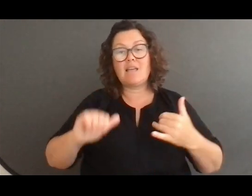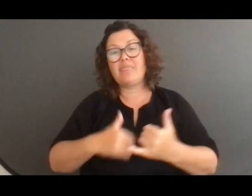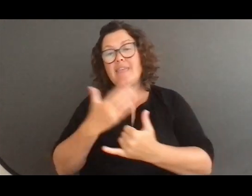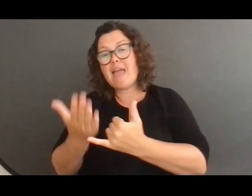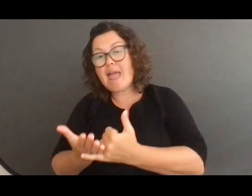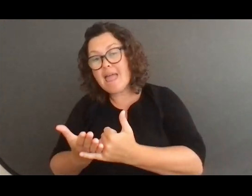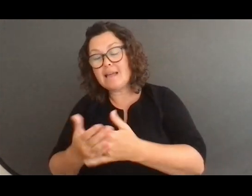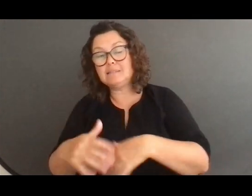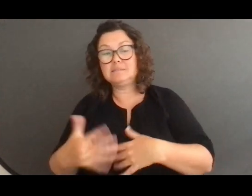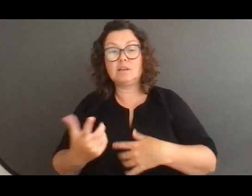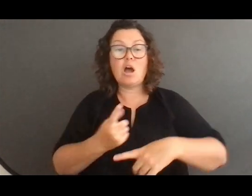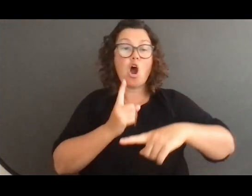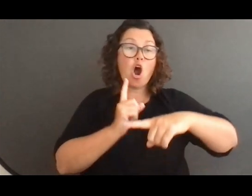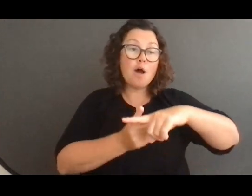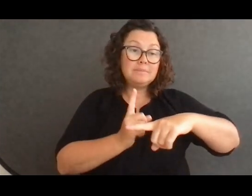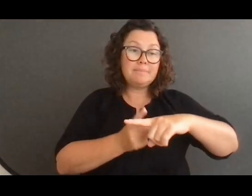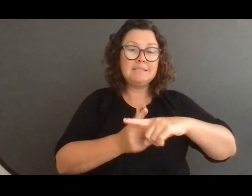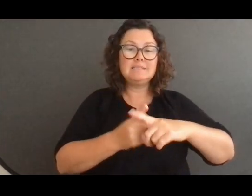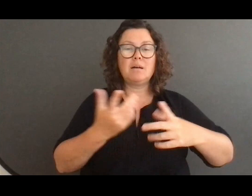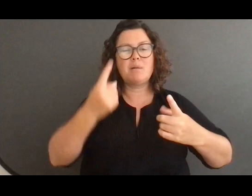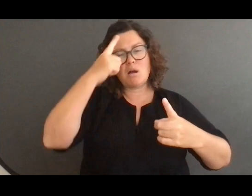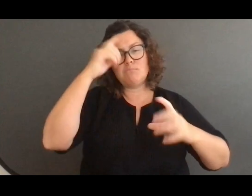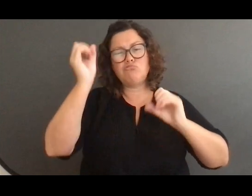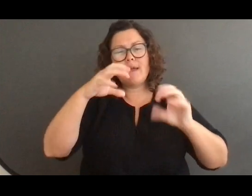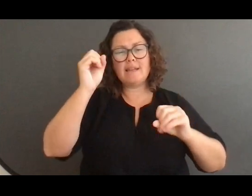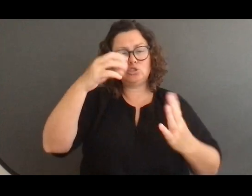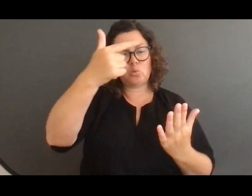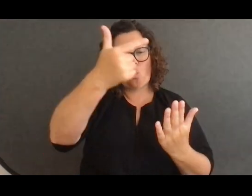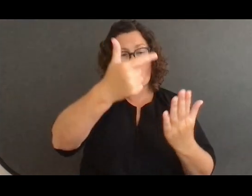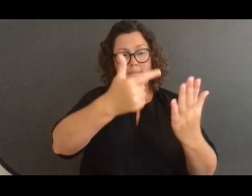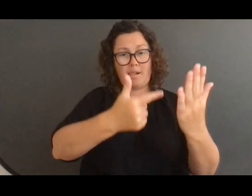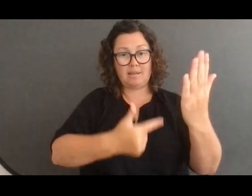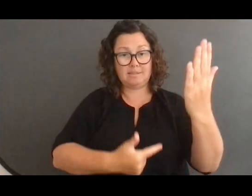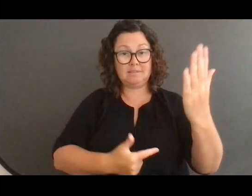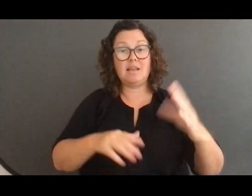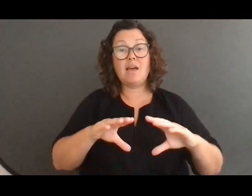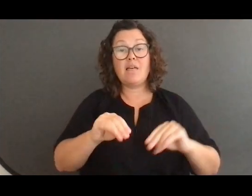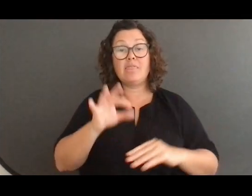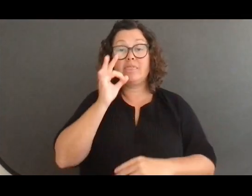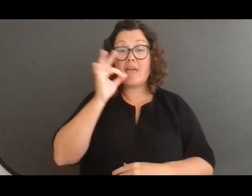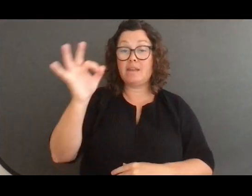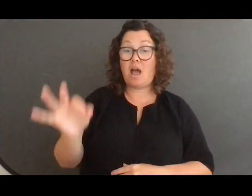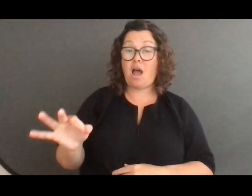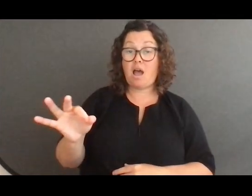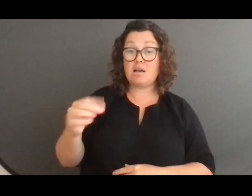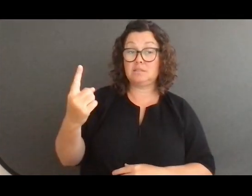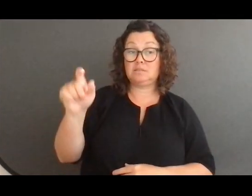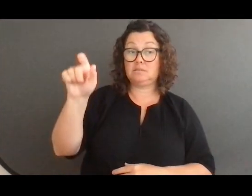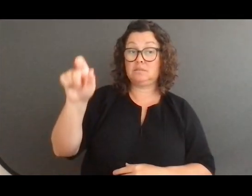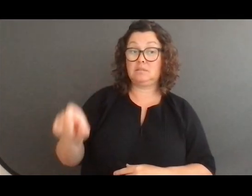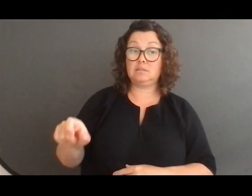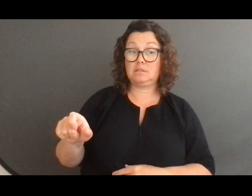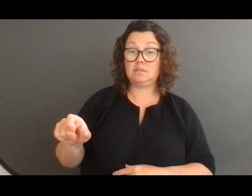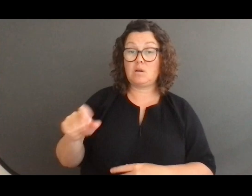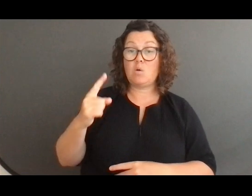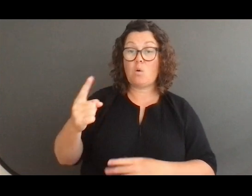kind of a big, long brainstorm. Then she asked one of our kaiko, who is one of the pathways teachers, who